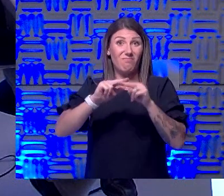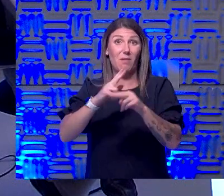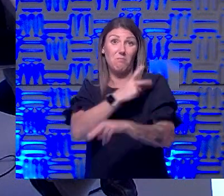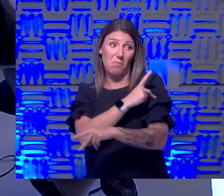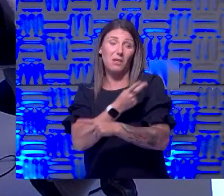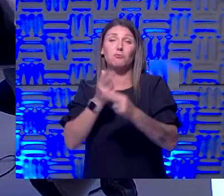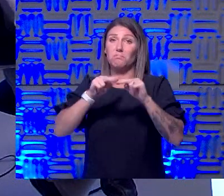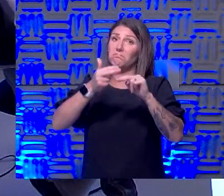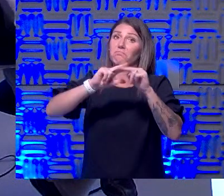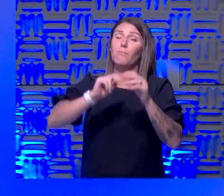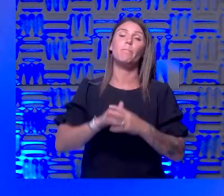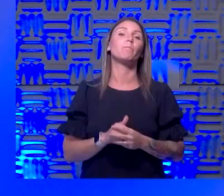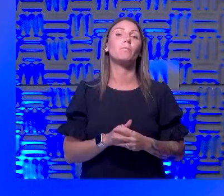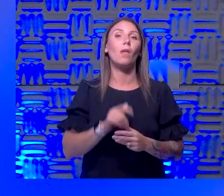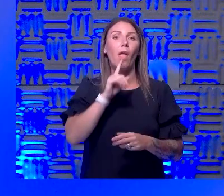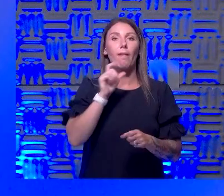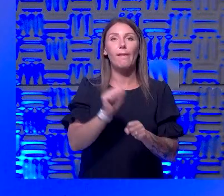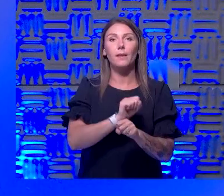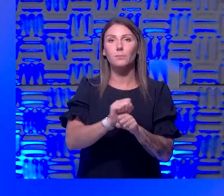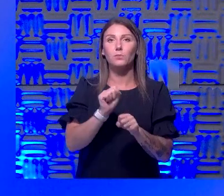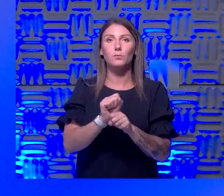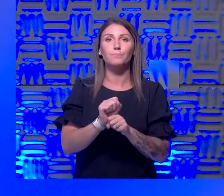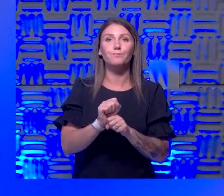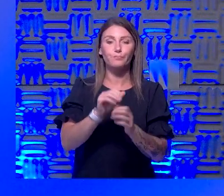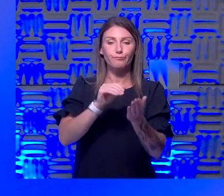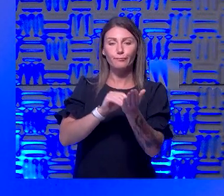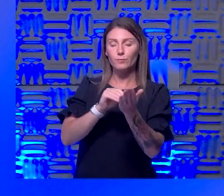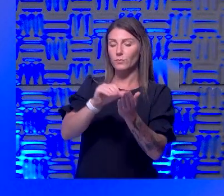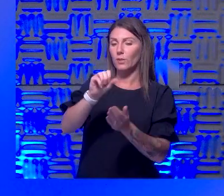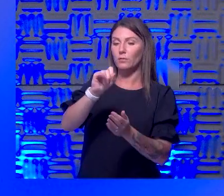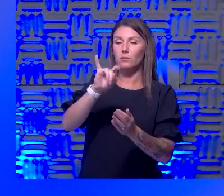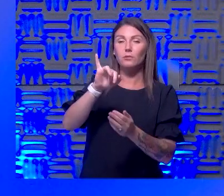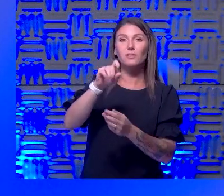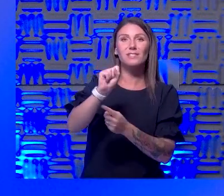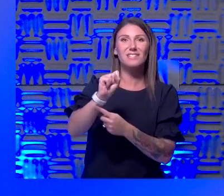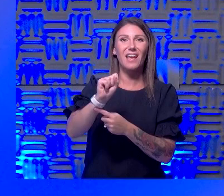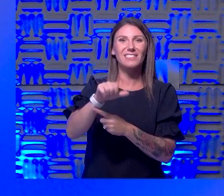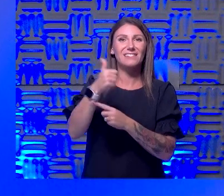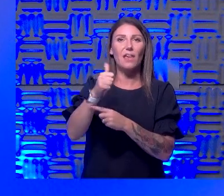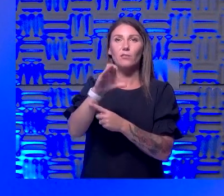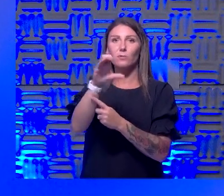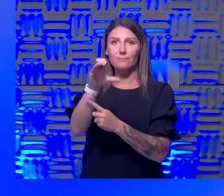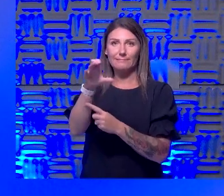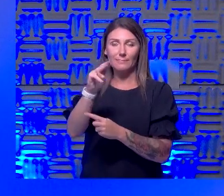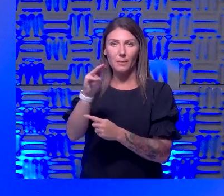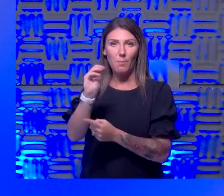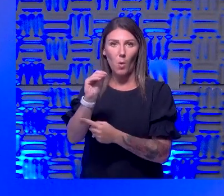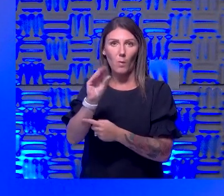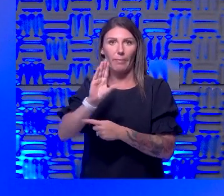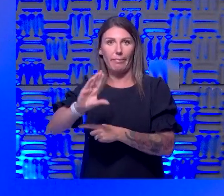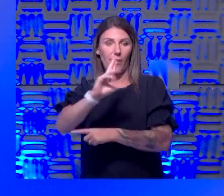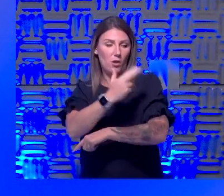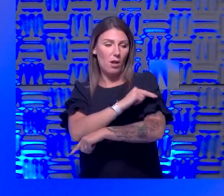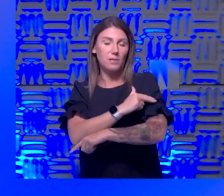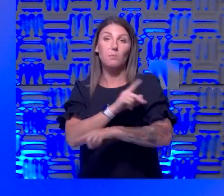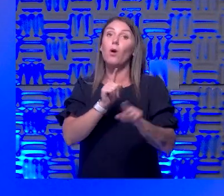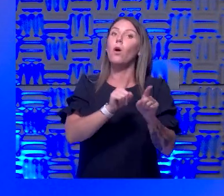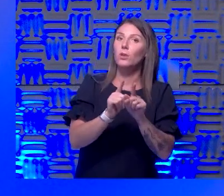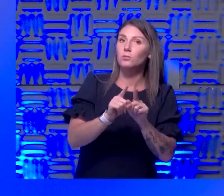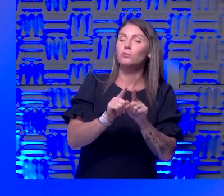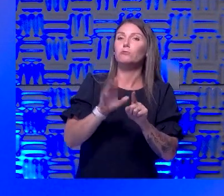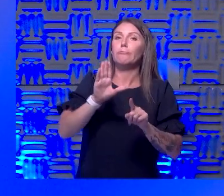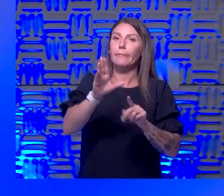absolutely. By Dr. Steitz's calls with the other CMOs at the other hospitals, they have said that their numbers have gone up. Yeah.